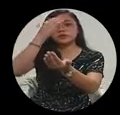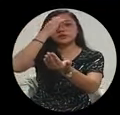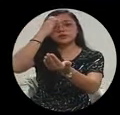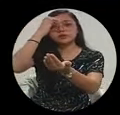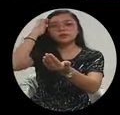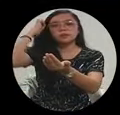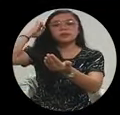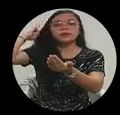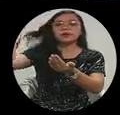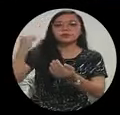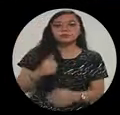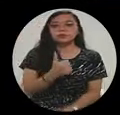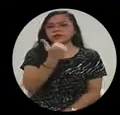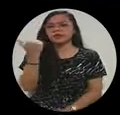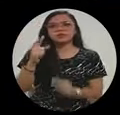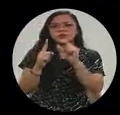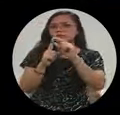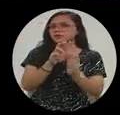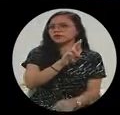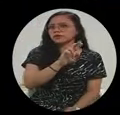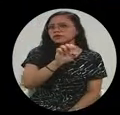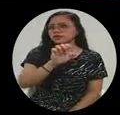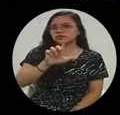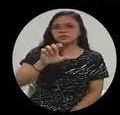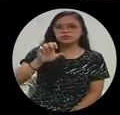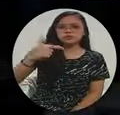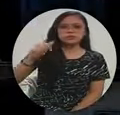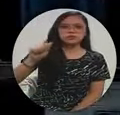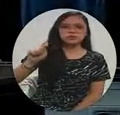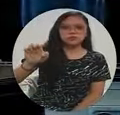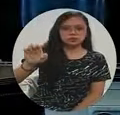The other word is relegate.